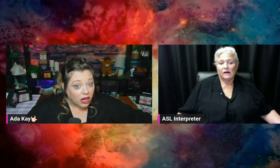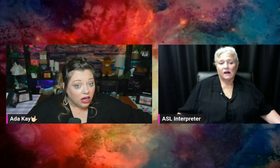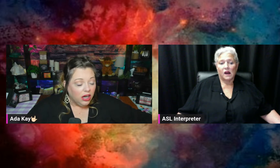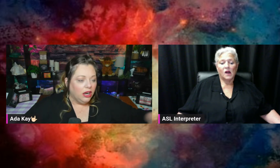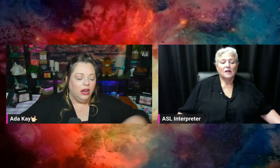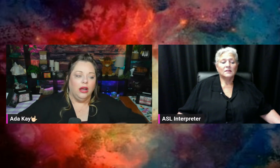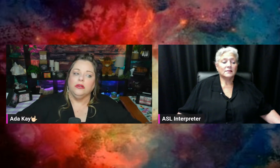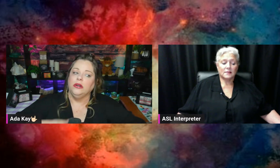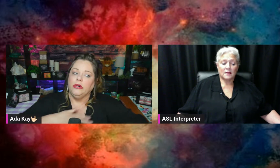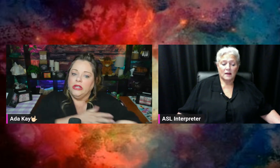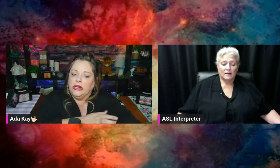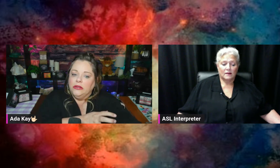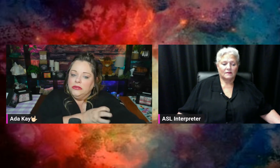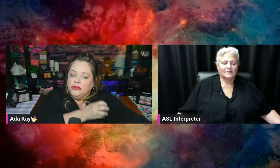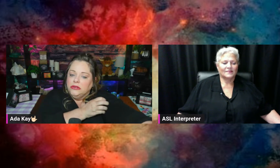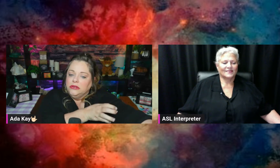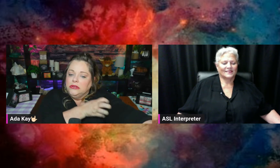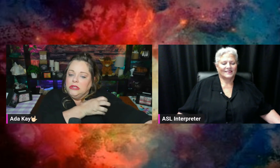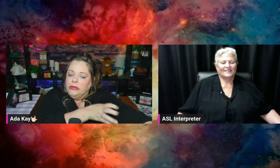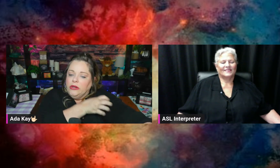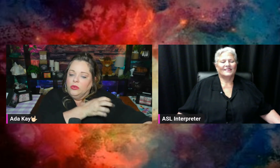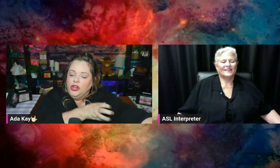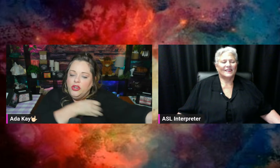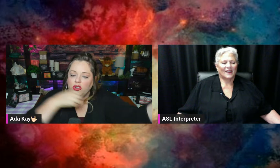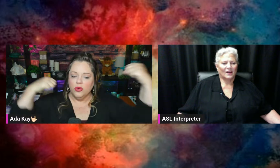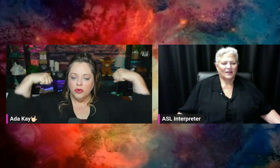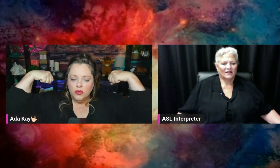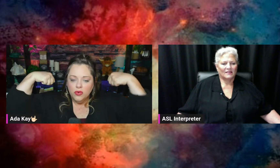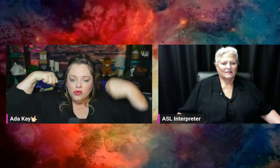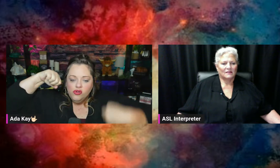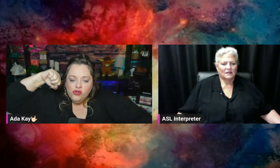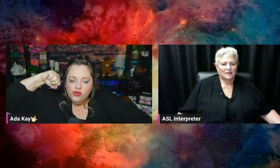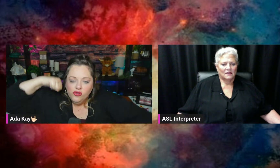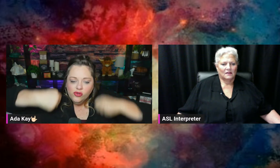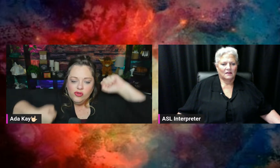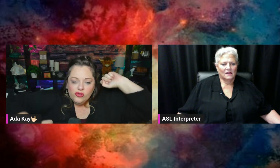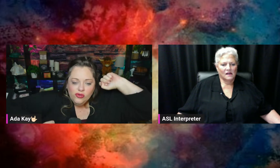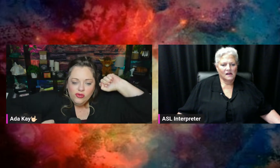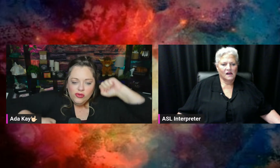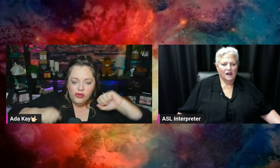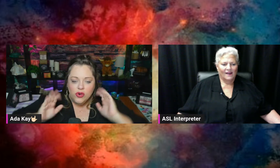hair, oh, come on now. I'm like, what are you doing?